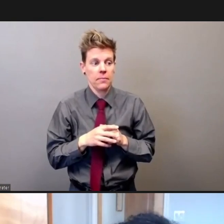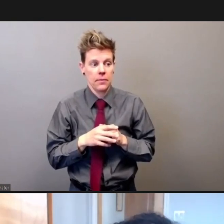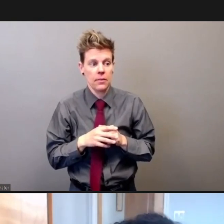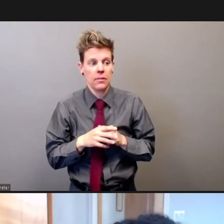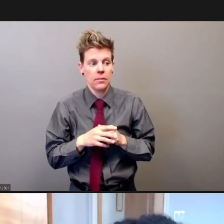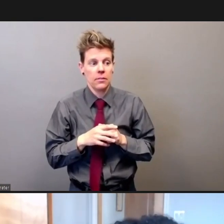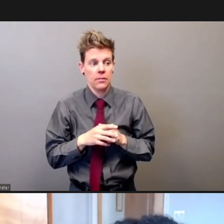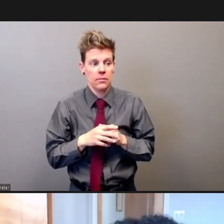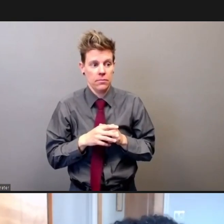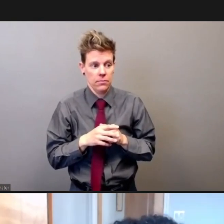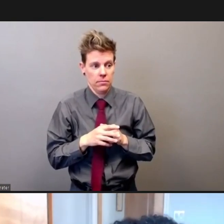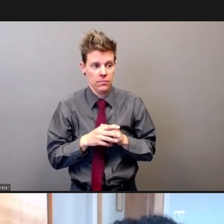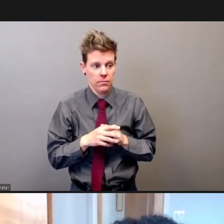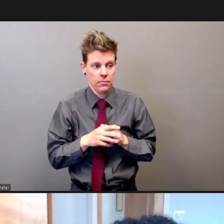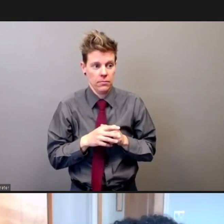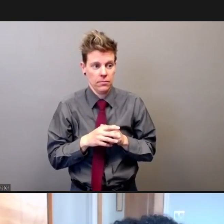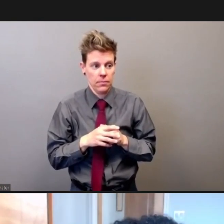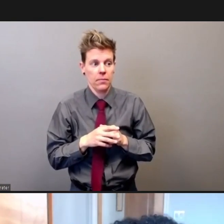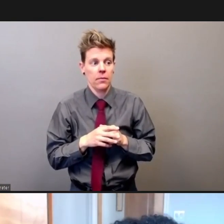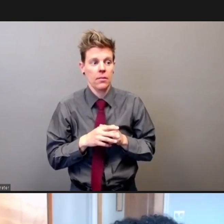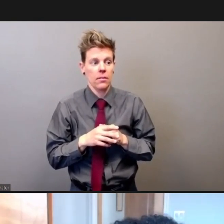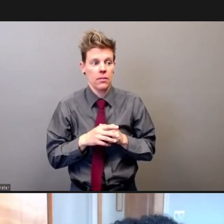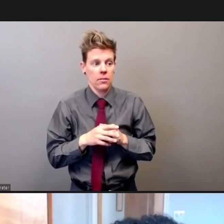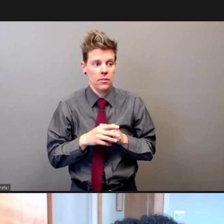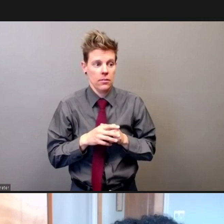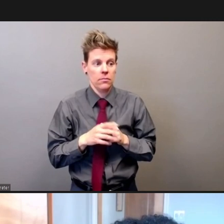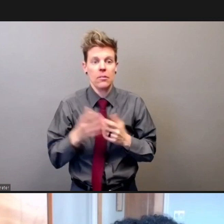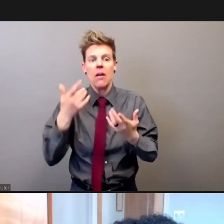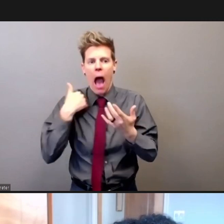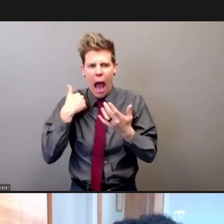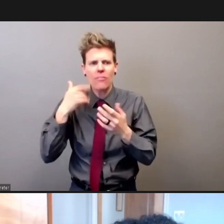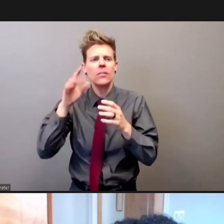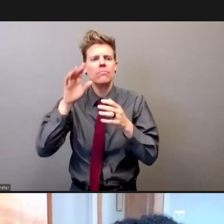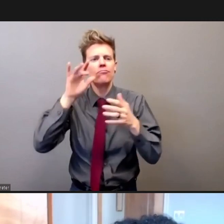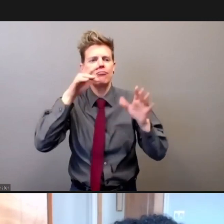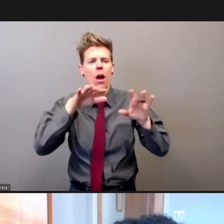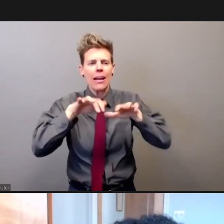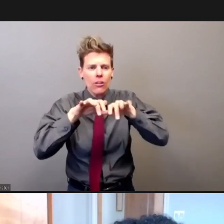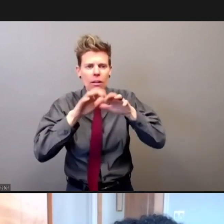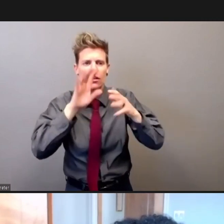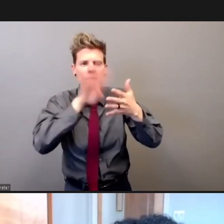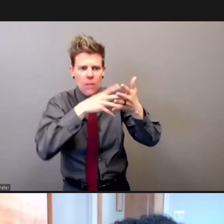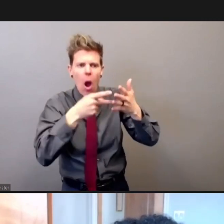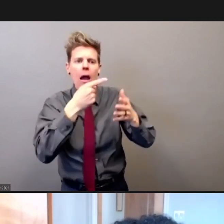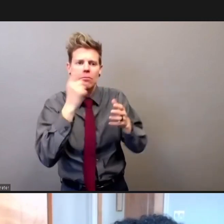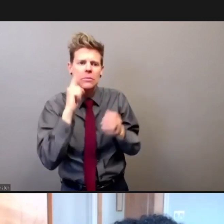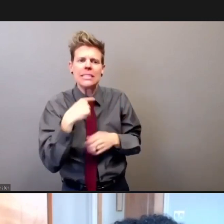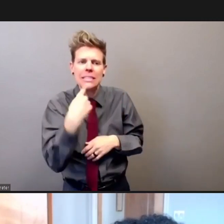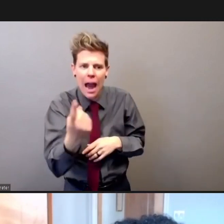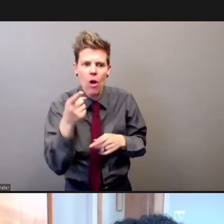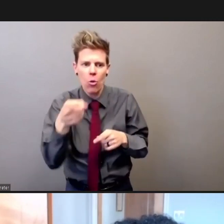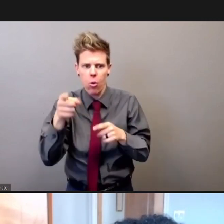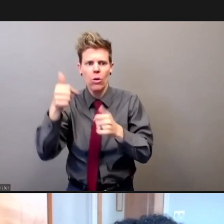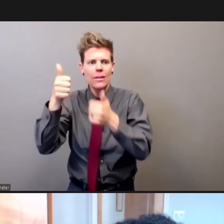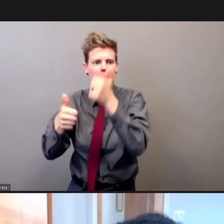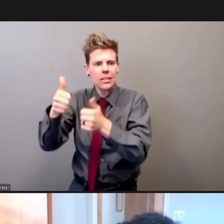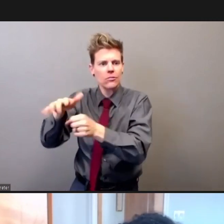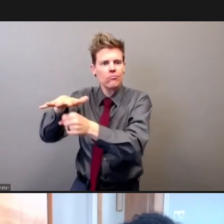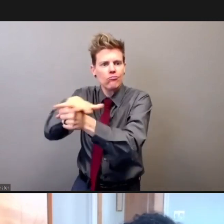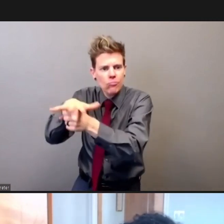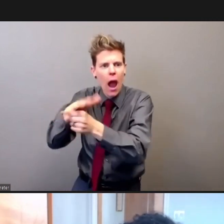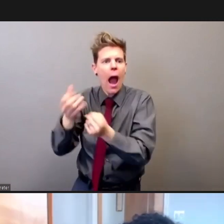capita for sovereign nations, for the Veterans Hospital and their patients, for defense,